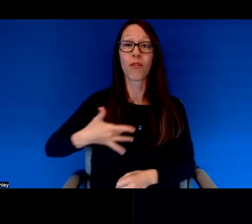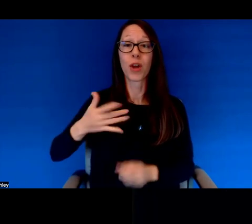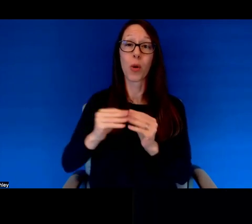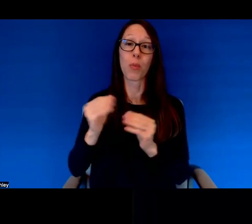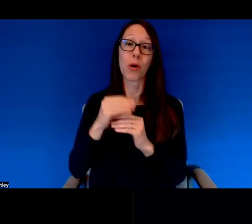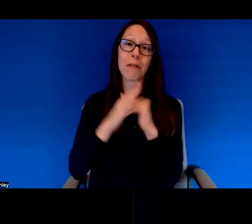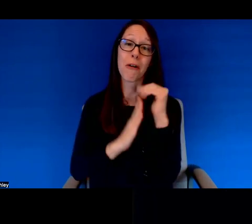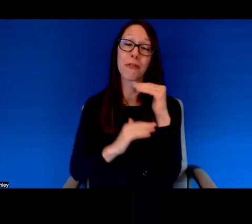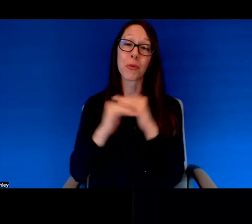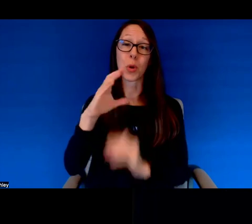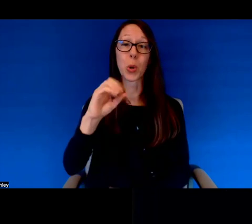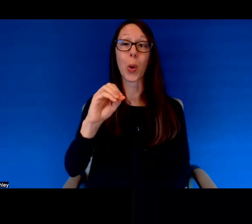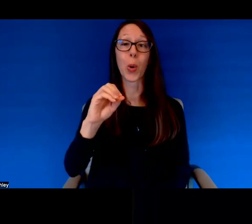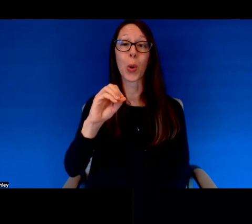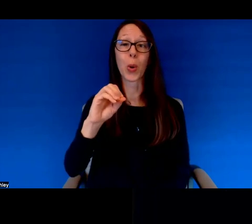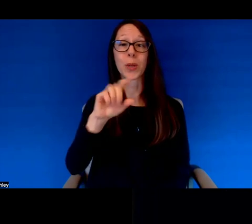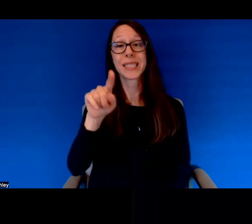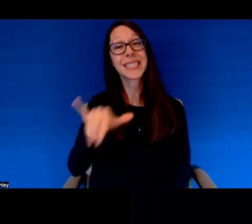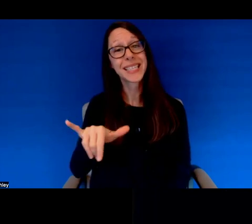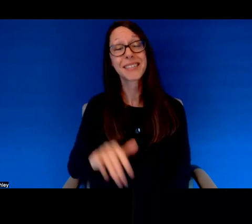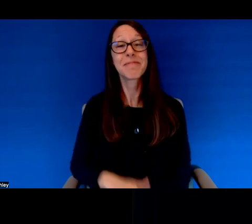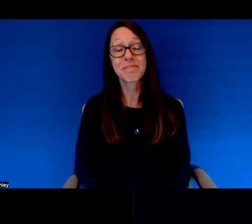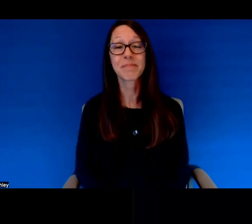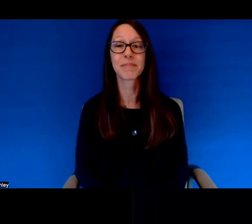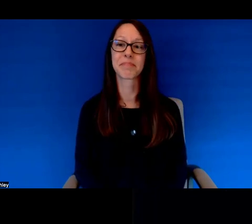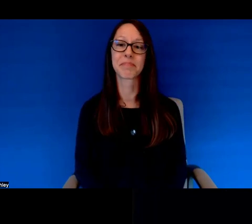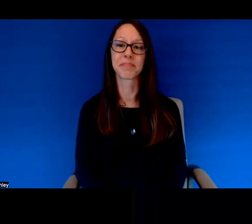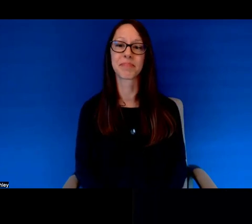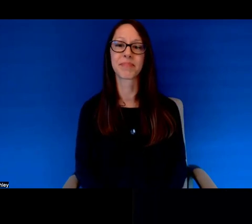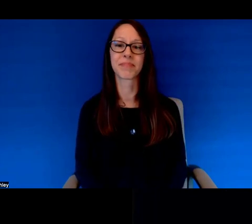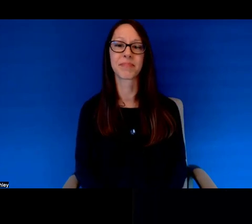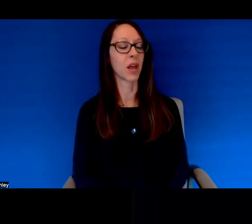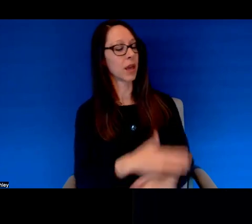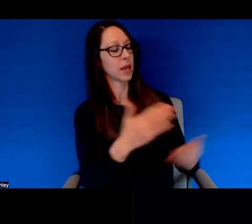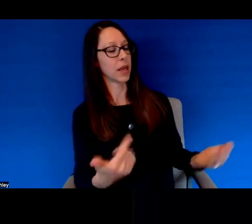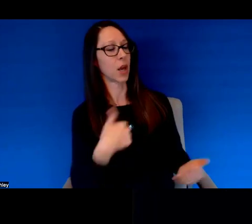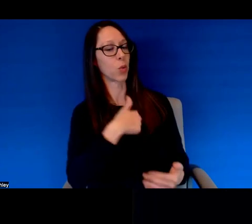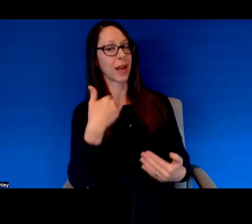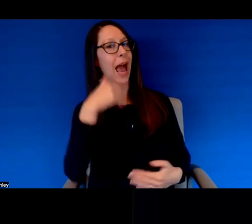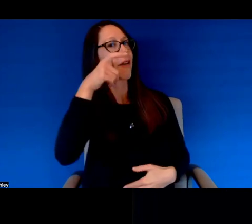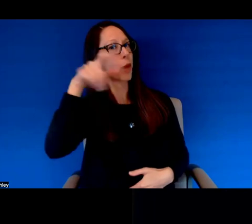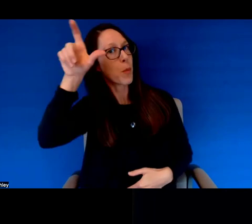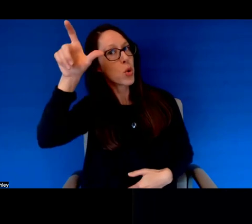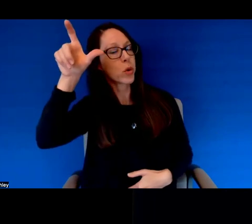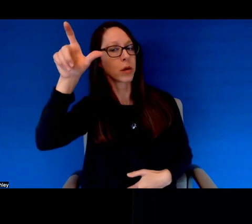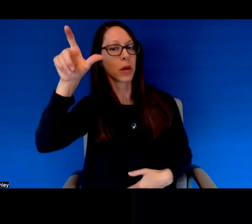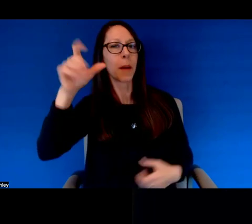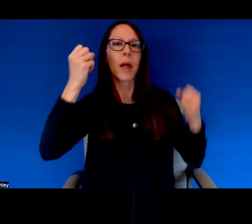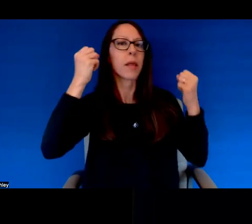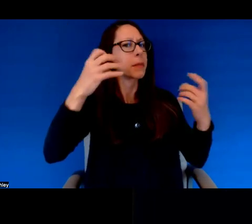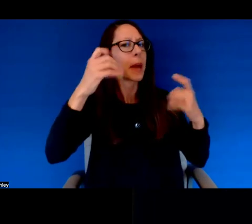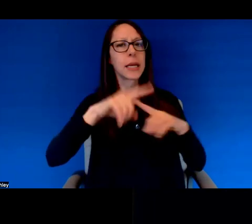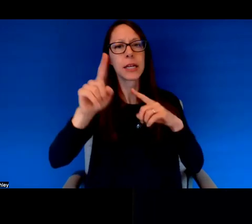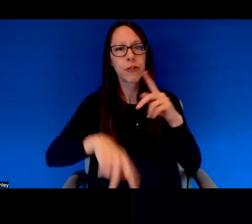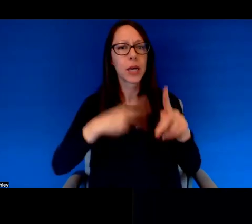Yeah. Here we go. Here's a good question. So we have our go-to moon, right? But there are all different kinds of moons